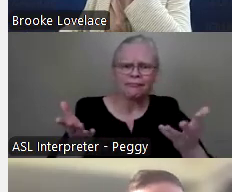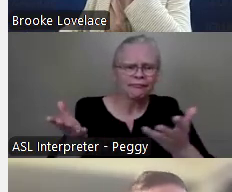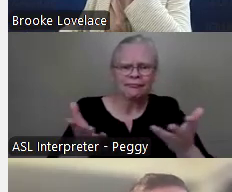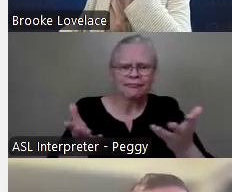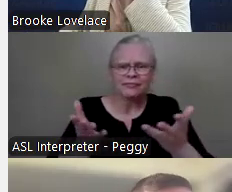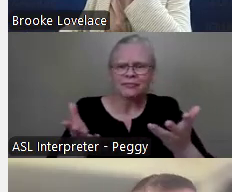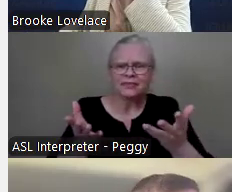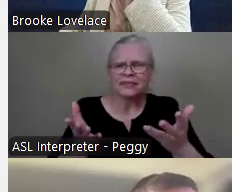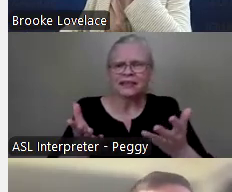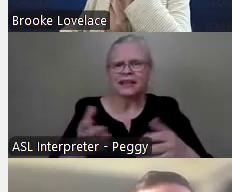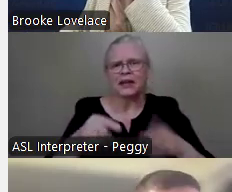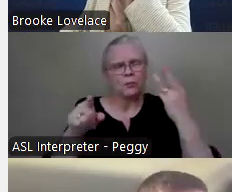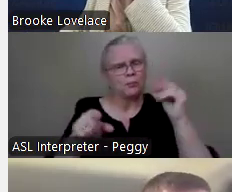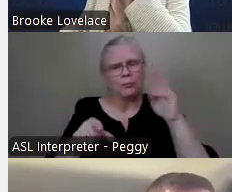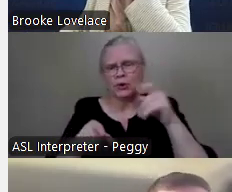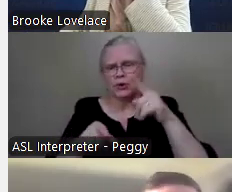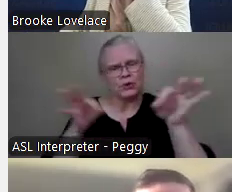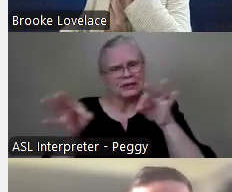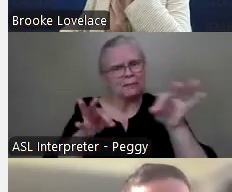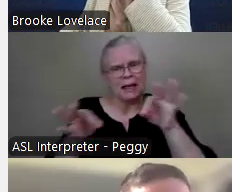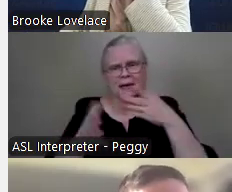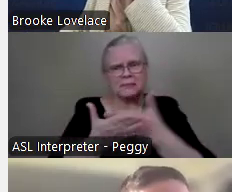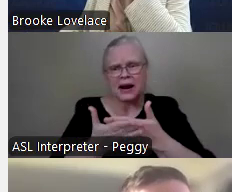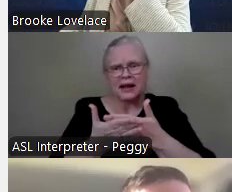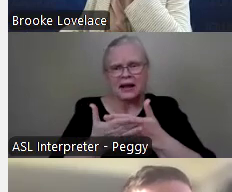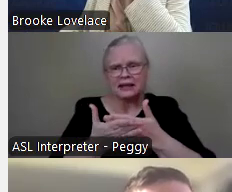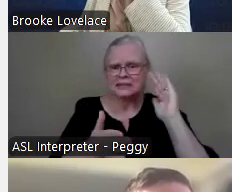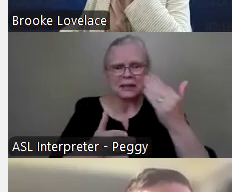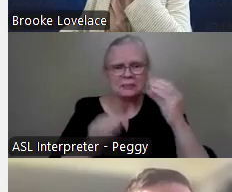You explained it so well, Brooke. How could anybody have a question?